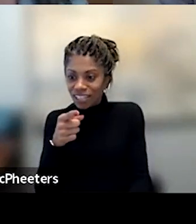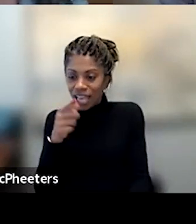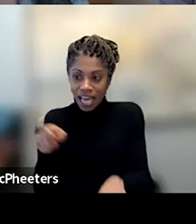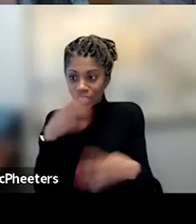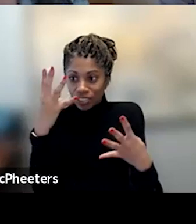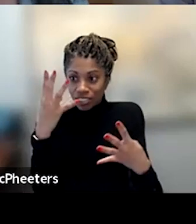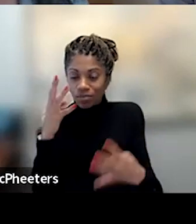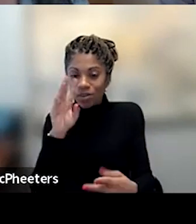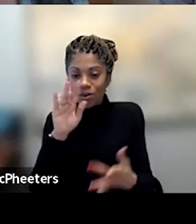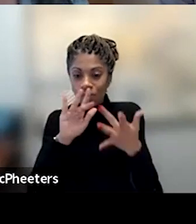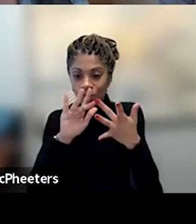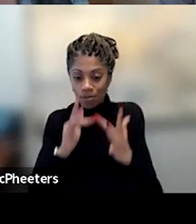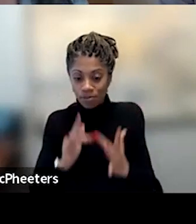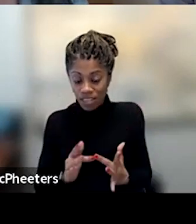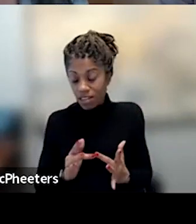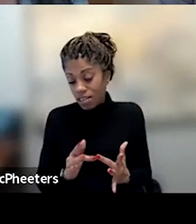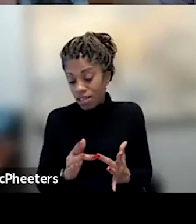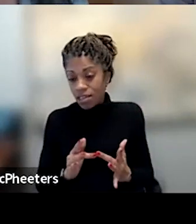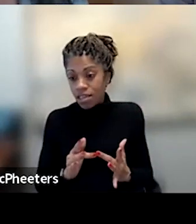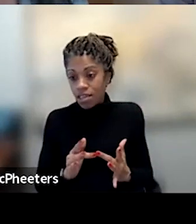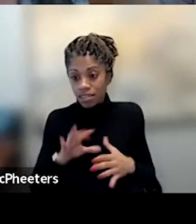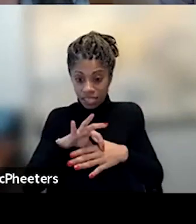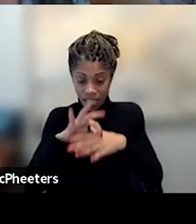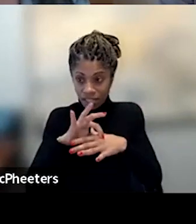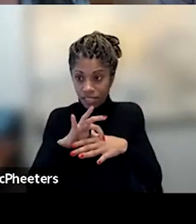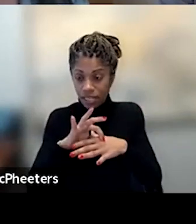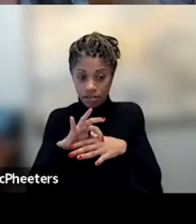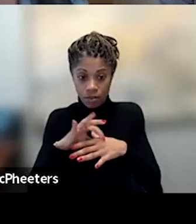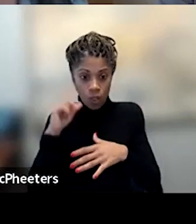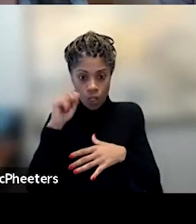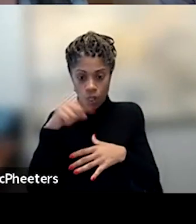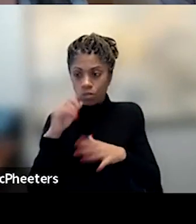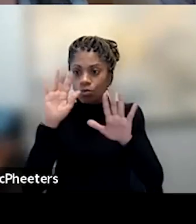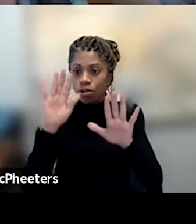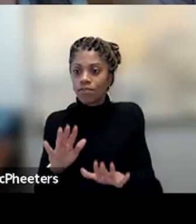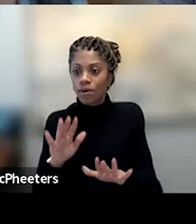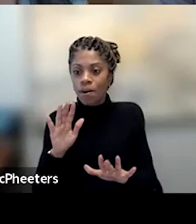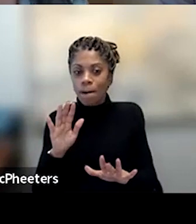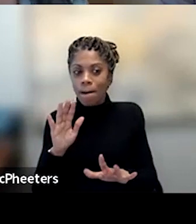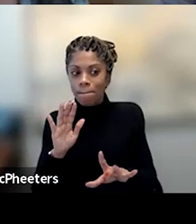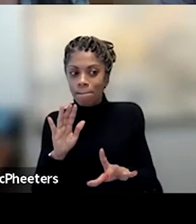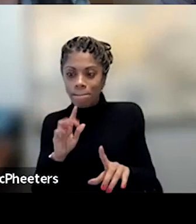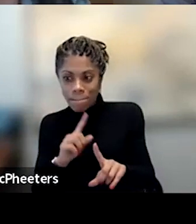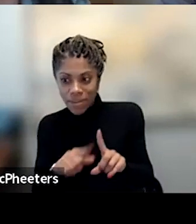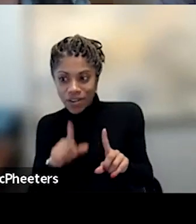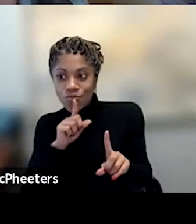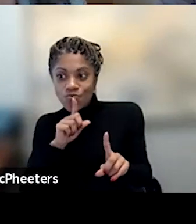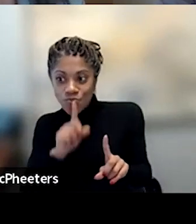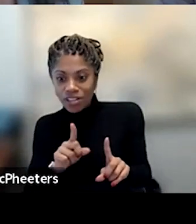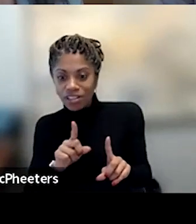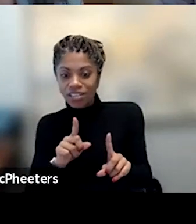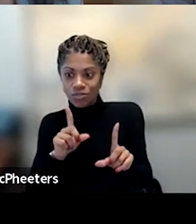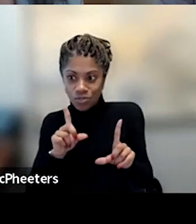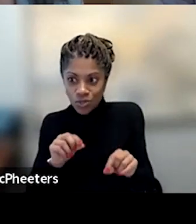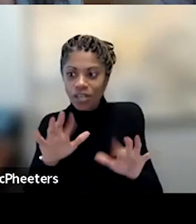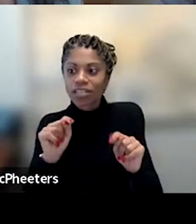content looks great. It really does. But are you really walking the talk? All right. Does your president and CEO just talk about this stuff, or is he